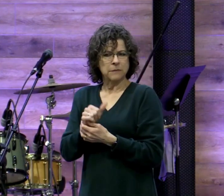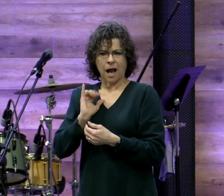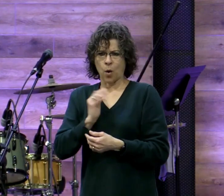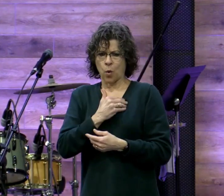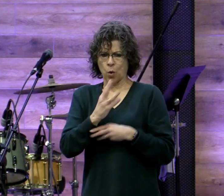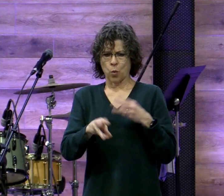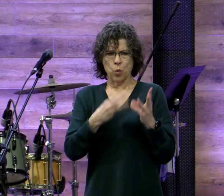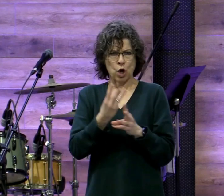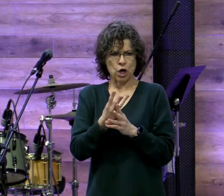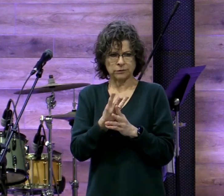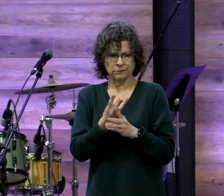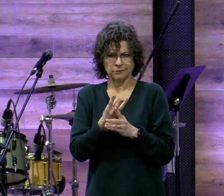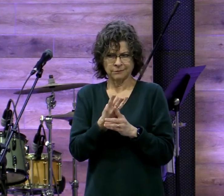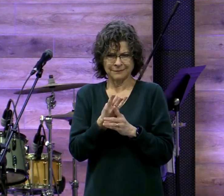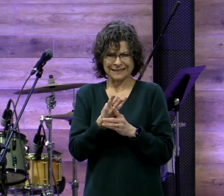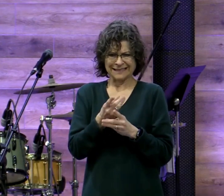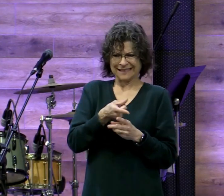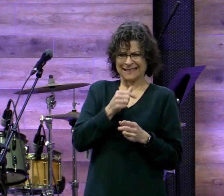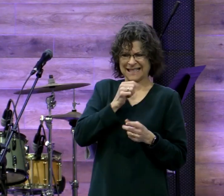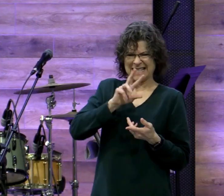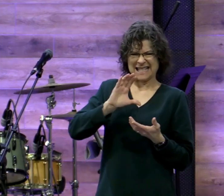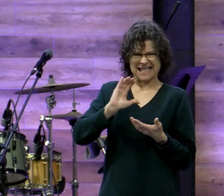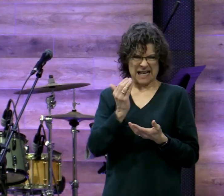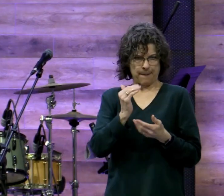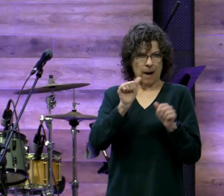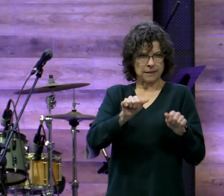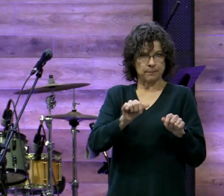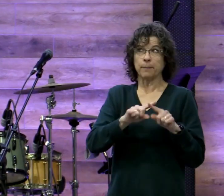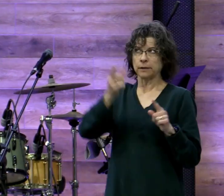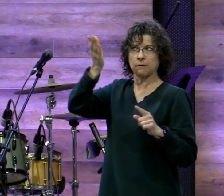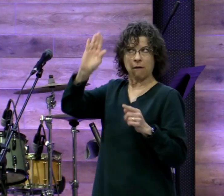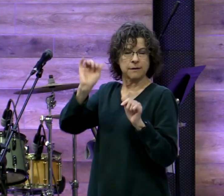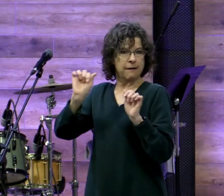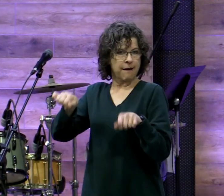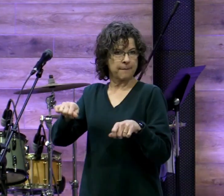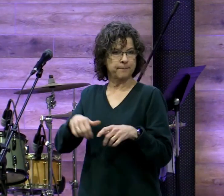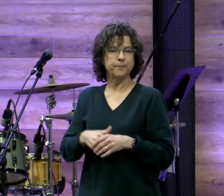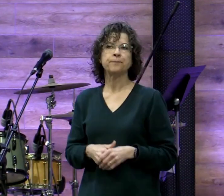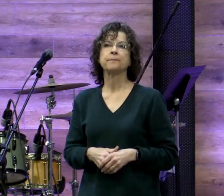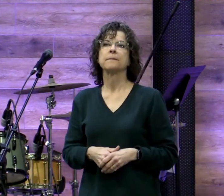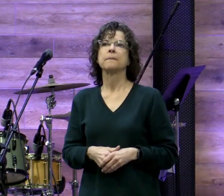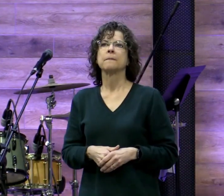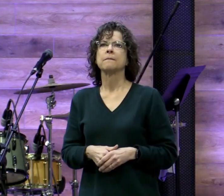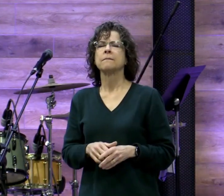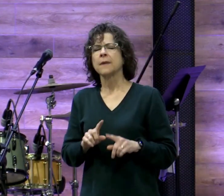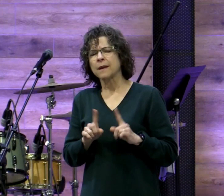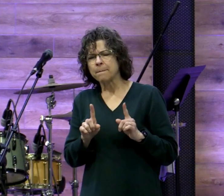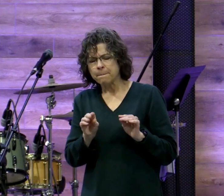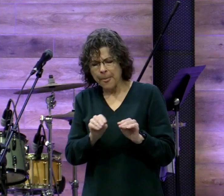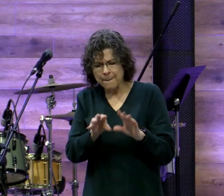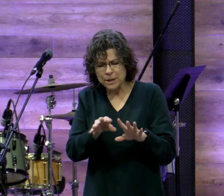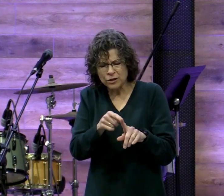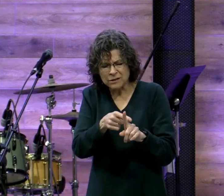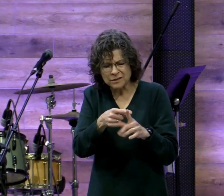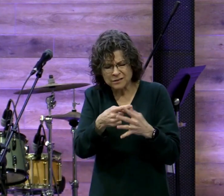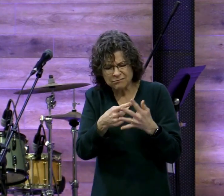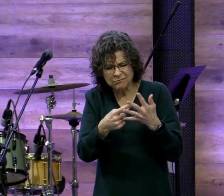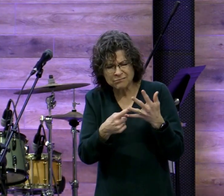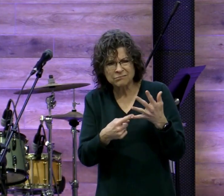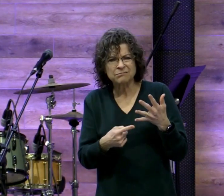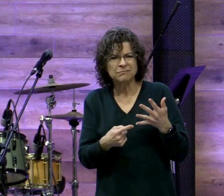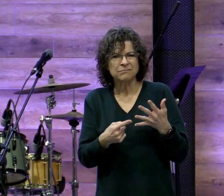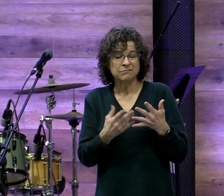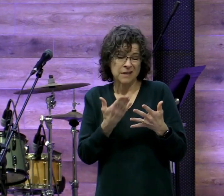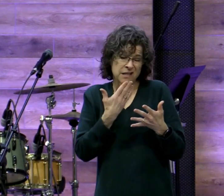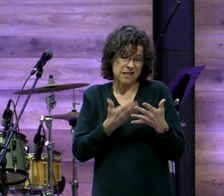something supernatural? But if you look at the miracles in and of themselves, some of them are actually